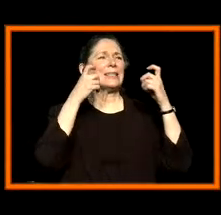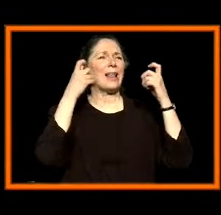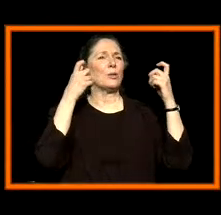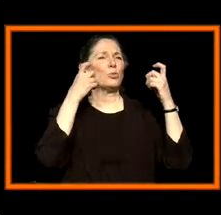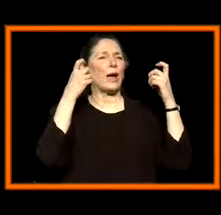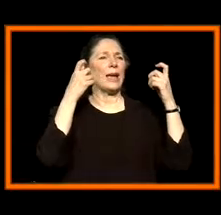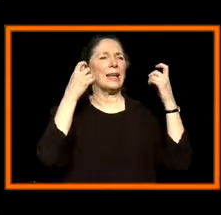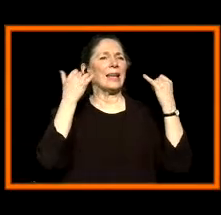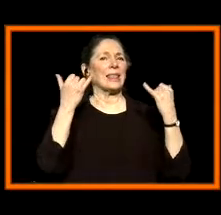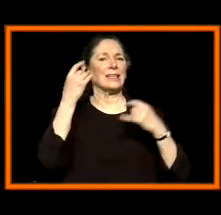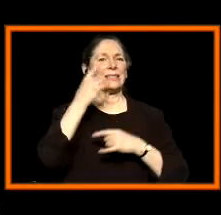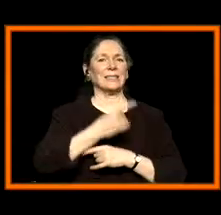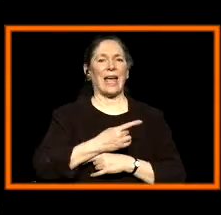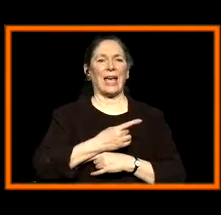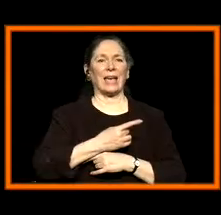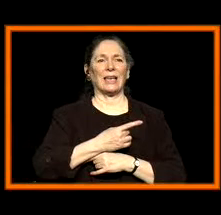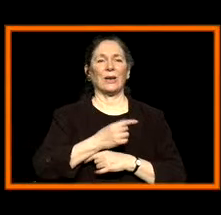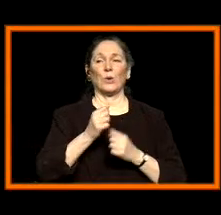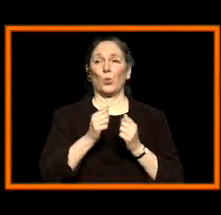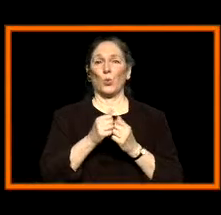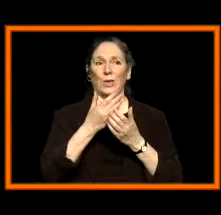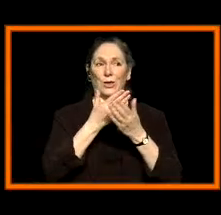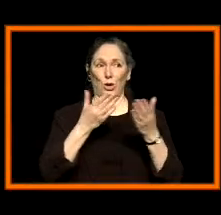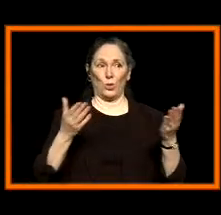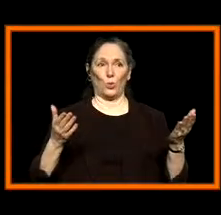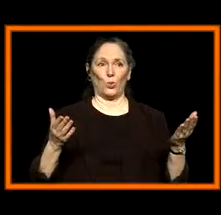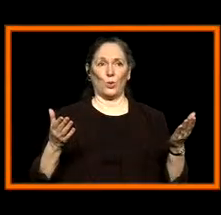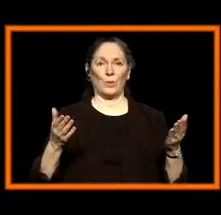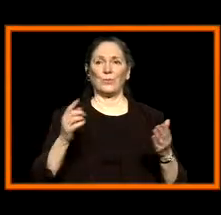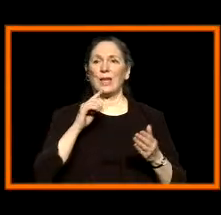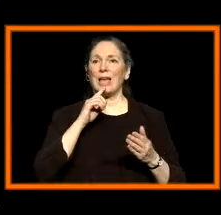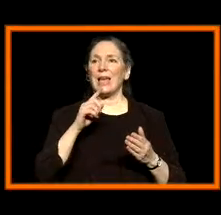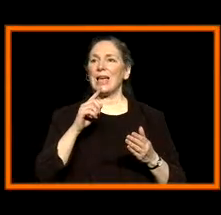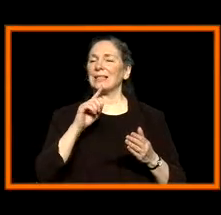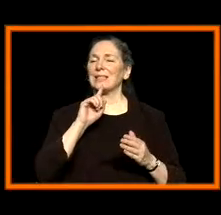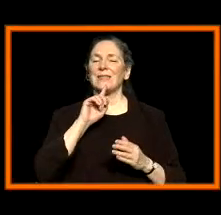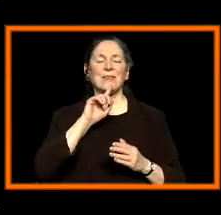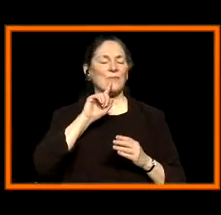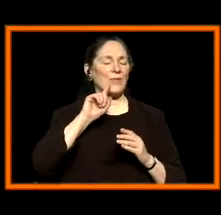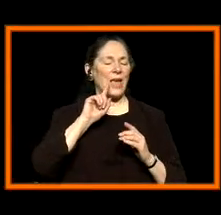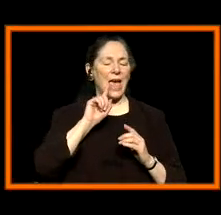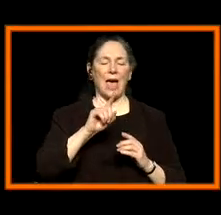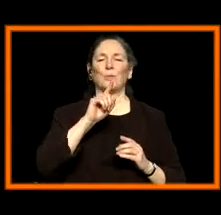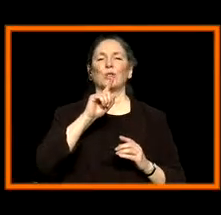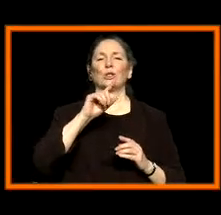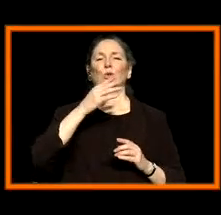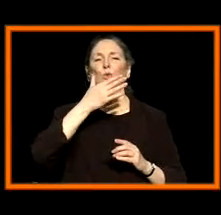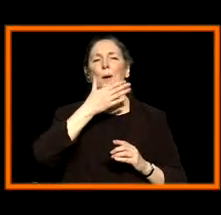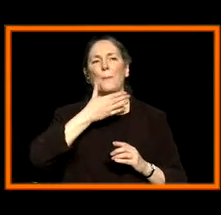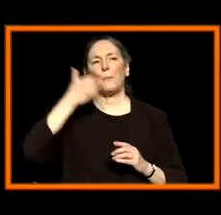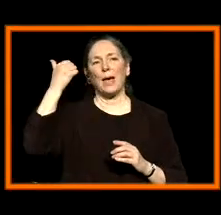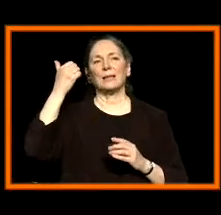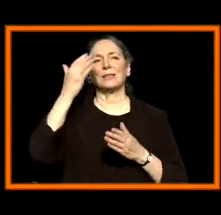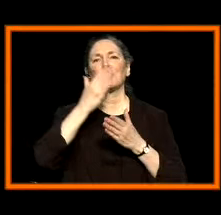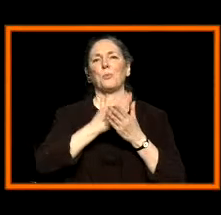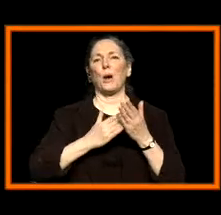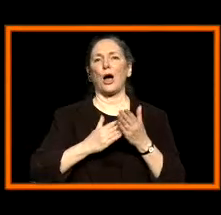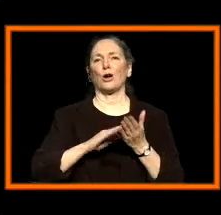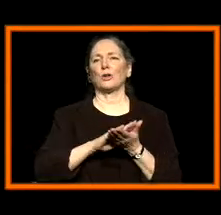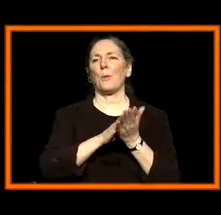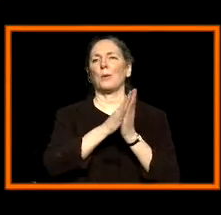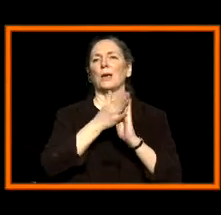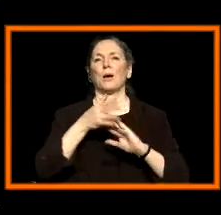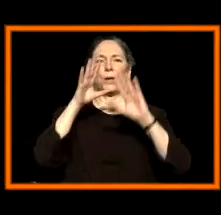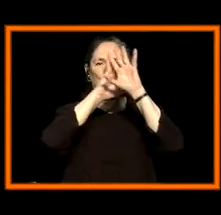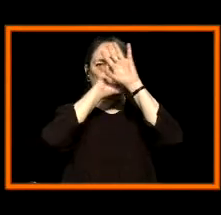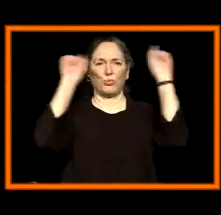Celebrating this day with you is the absolute best part of being